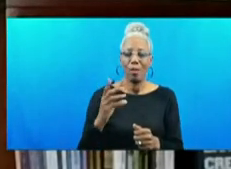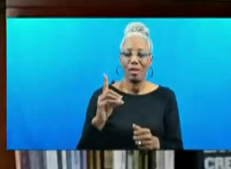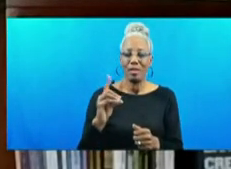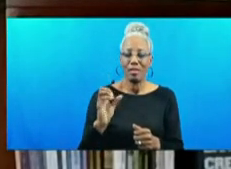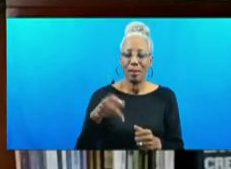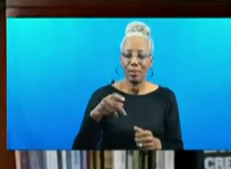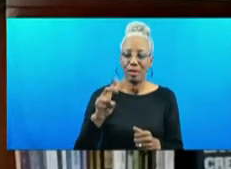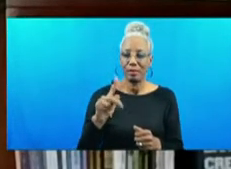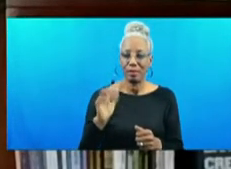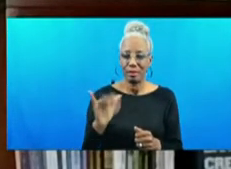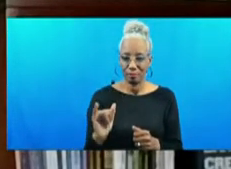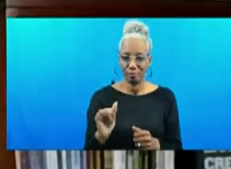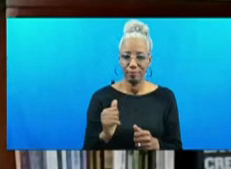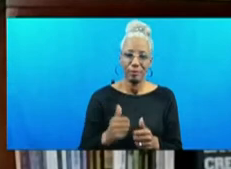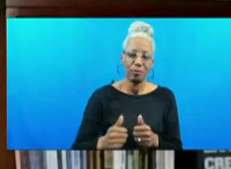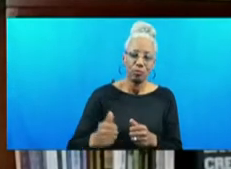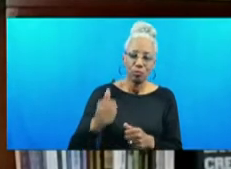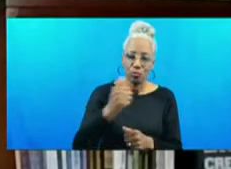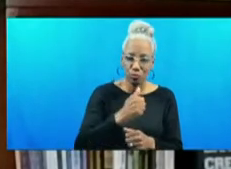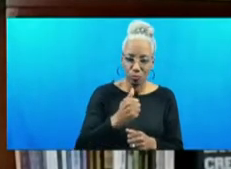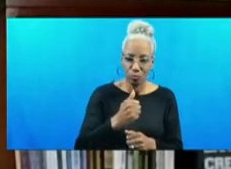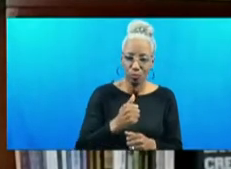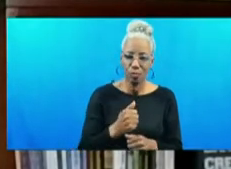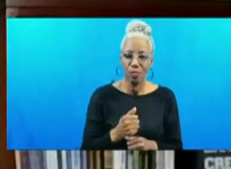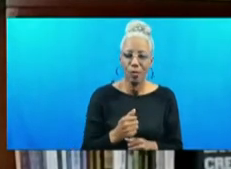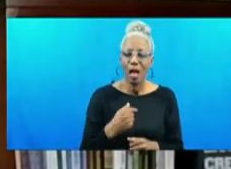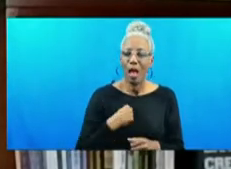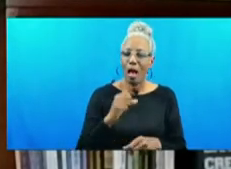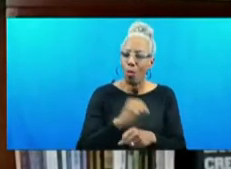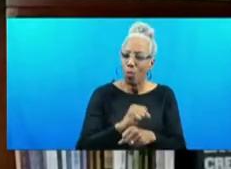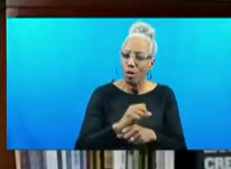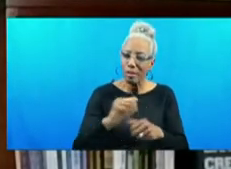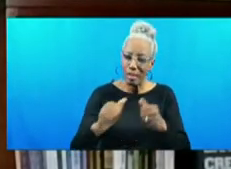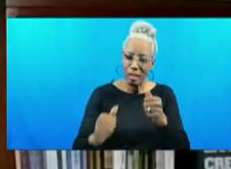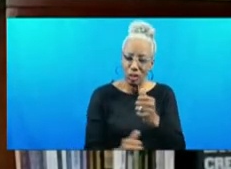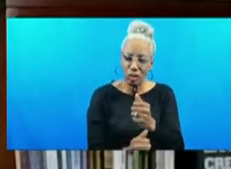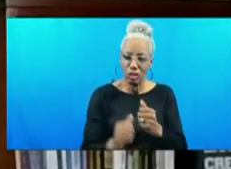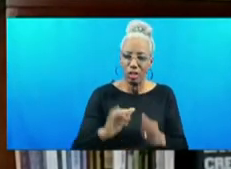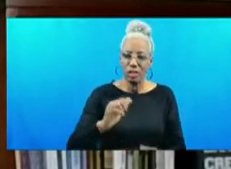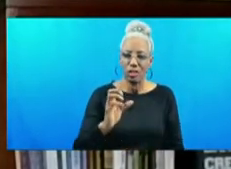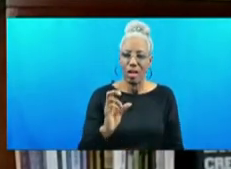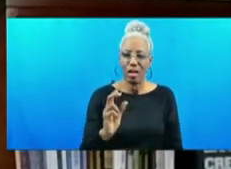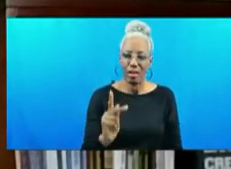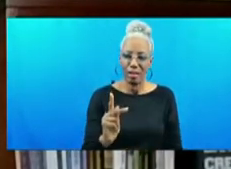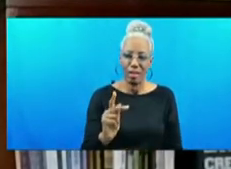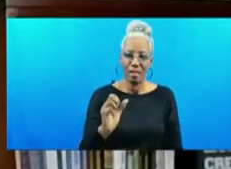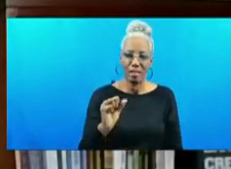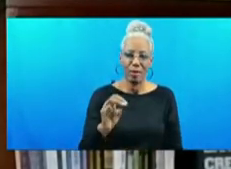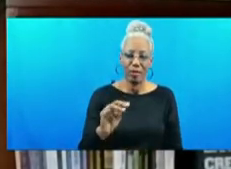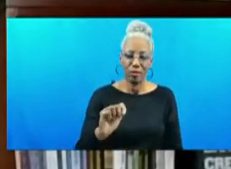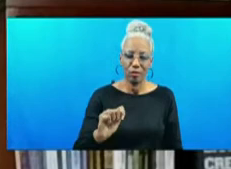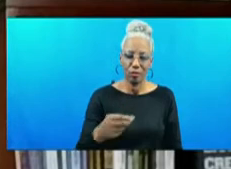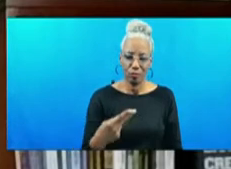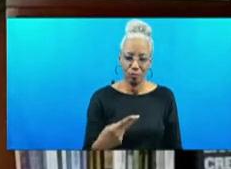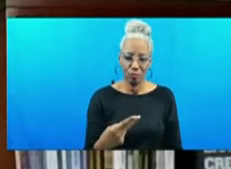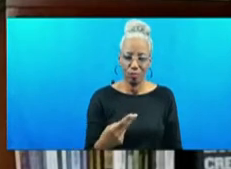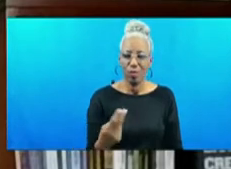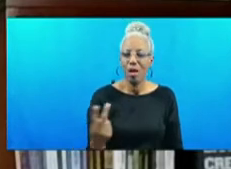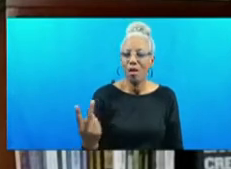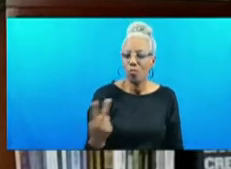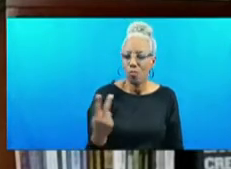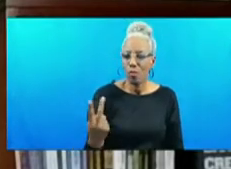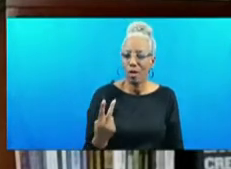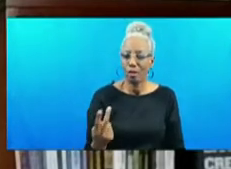in when we were wrapping up the ERS study, in which we learned a lot about our school system and areas of growth and opportunity.